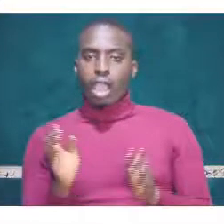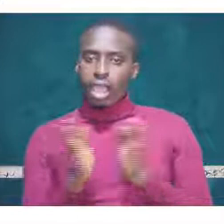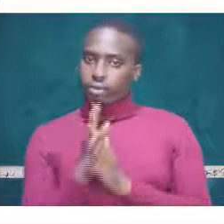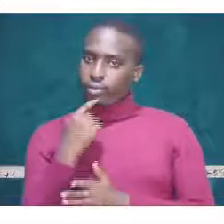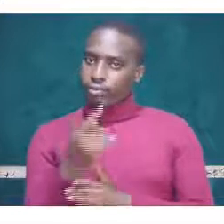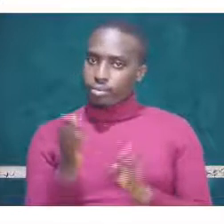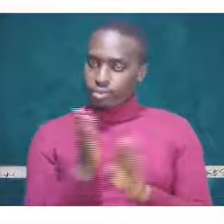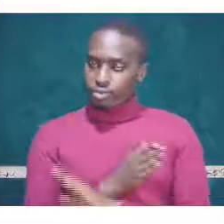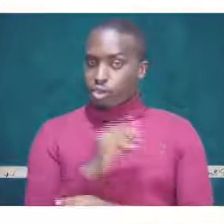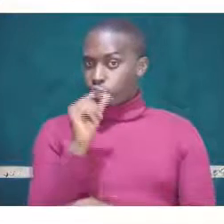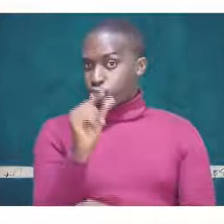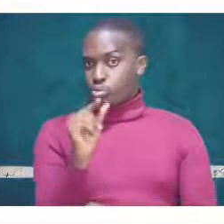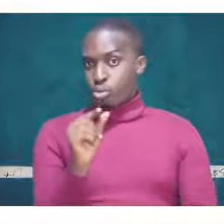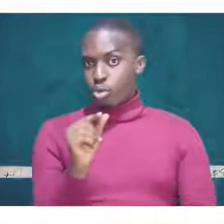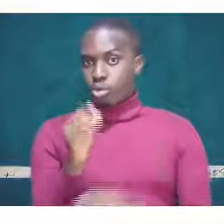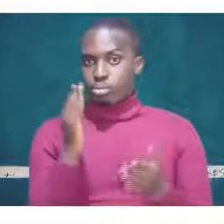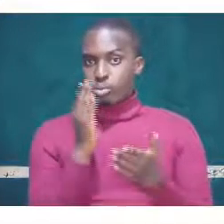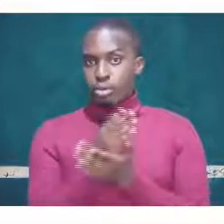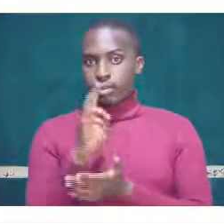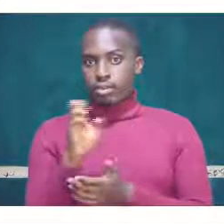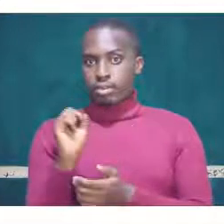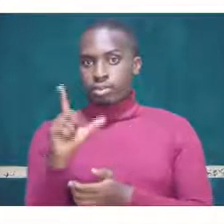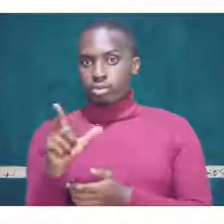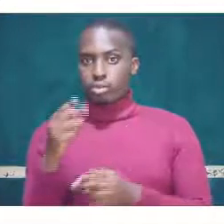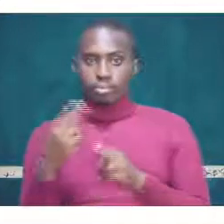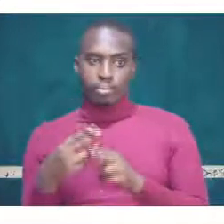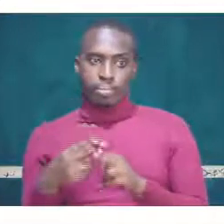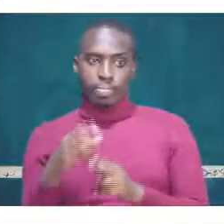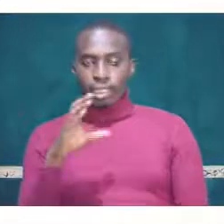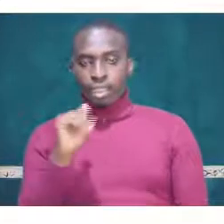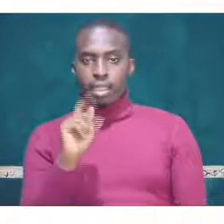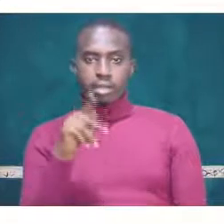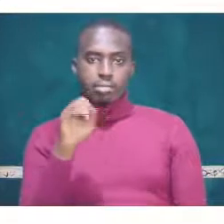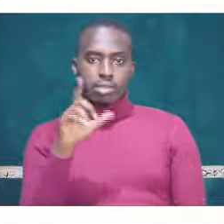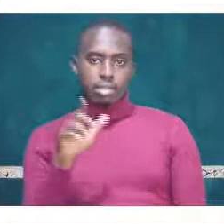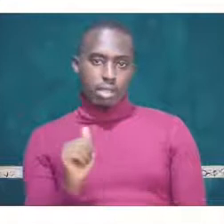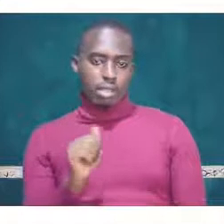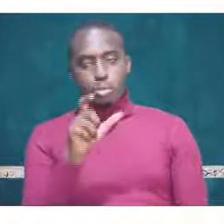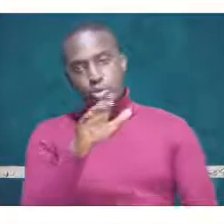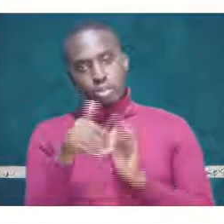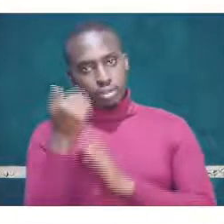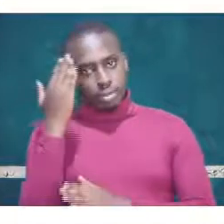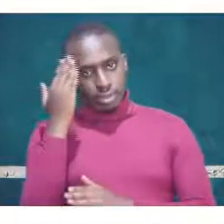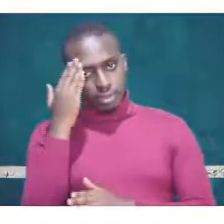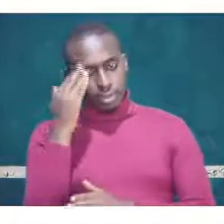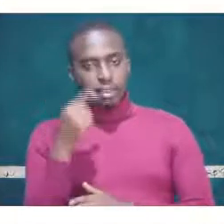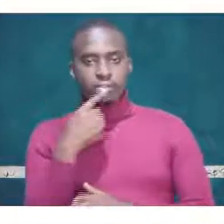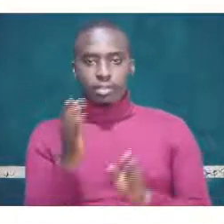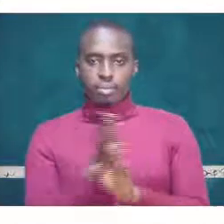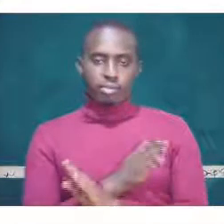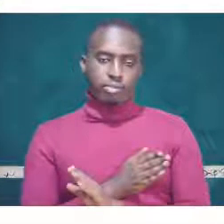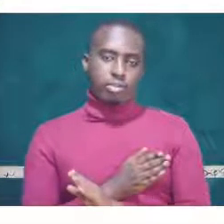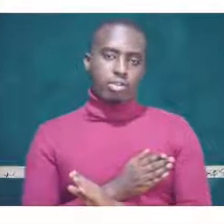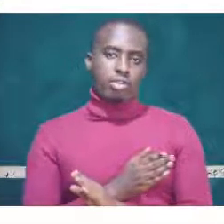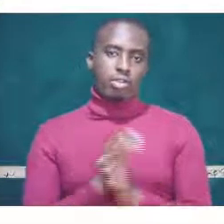that the smallest lymphatic vessels are what we call lymphatic capillaries. Everybody knows that one. That one I mentioned it before.